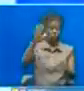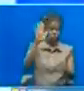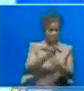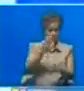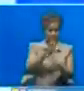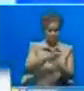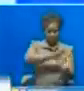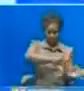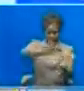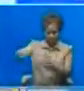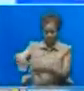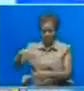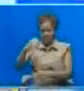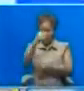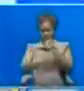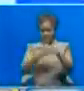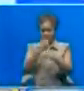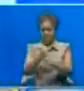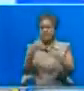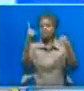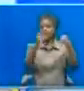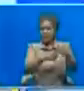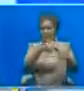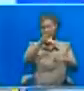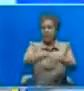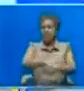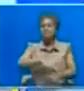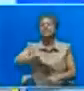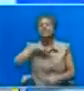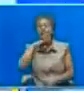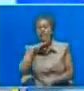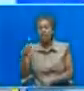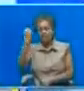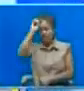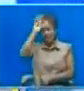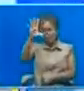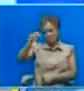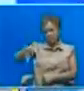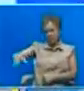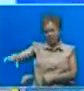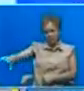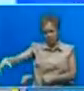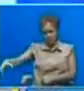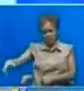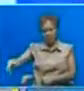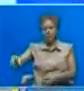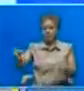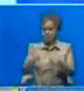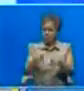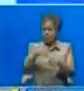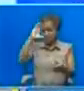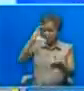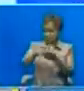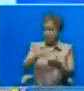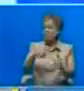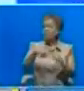Now, a six-year-old girl was found dead, stuffed in a bag in Kiambu County, and it's believed that she was